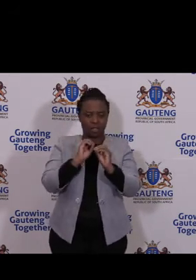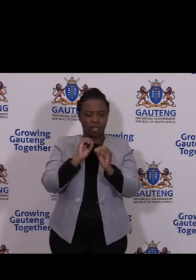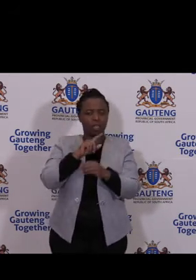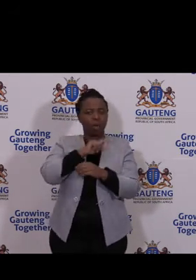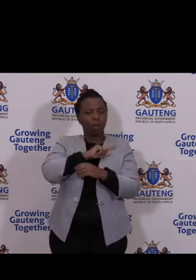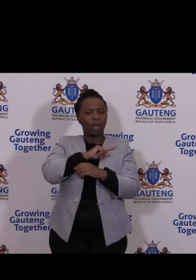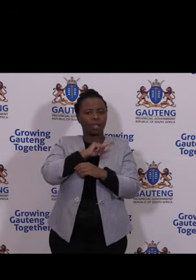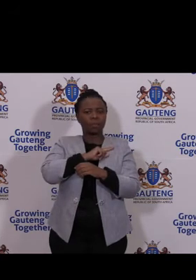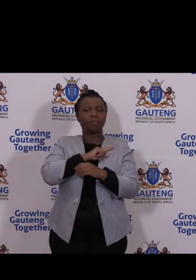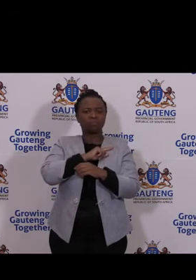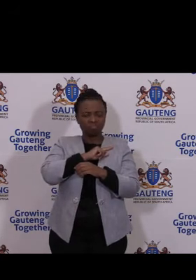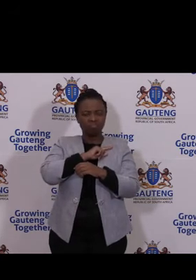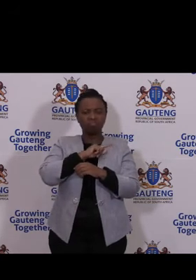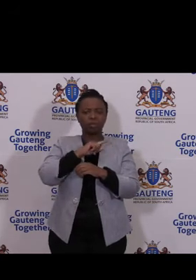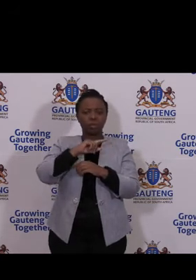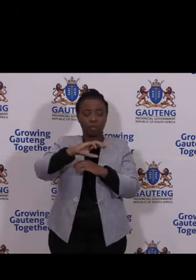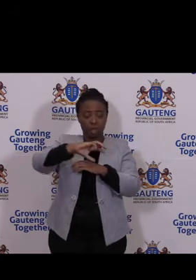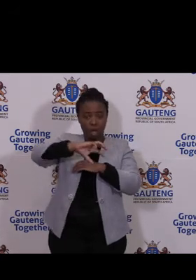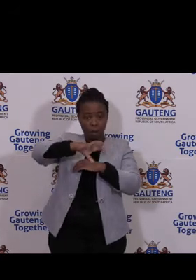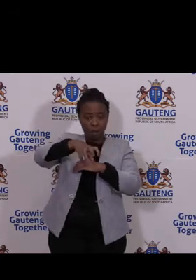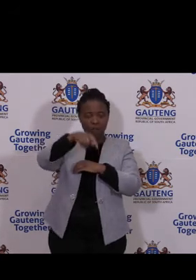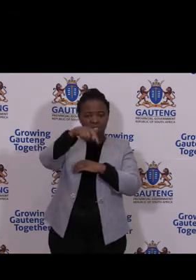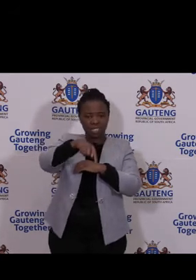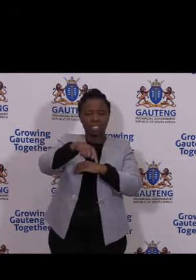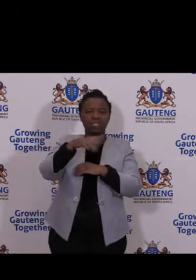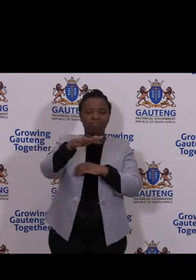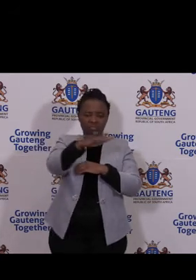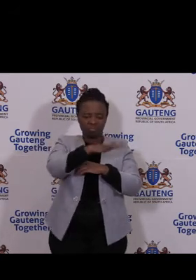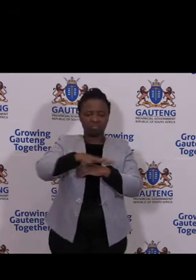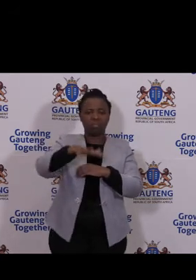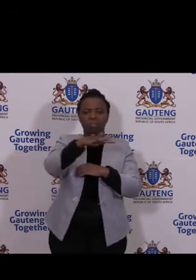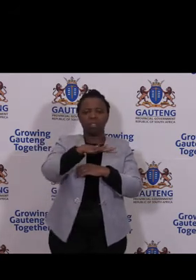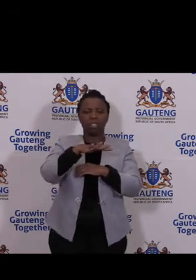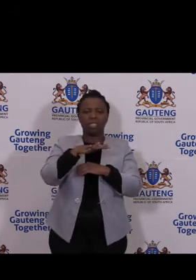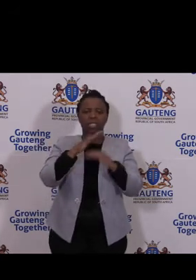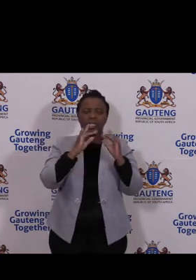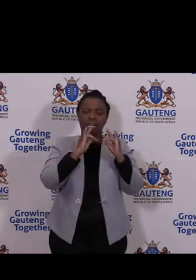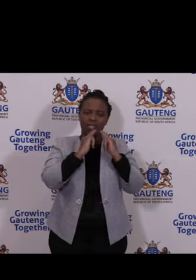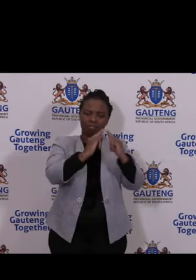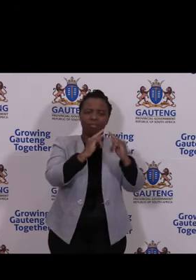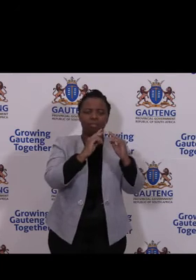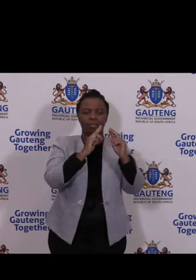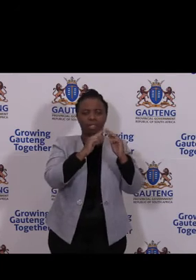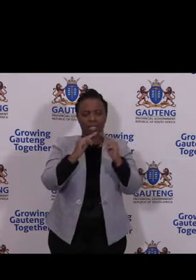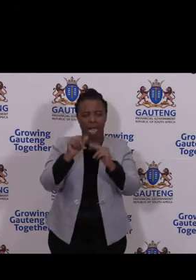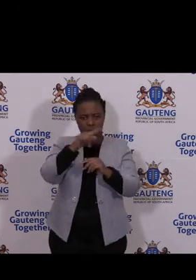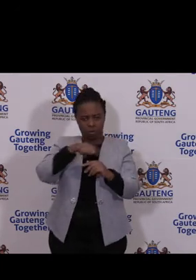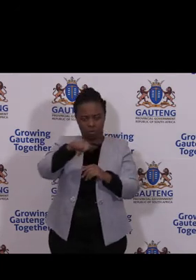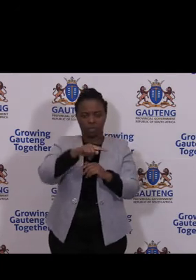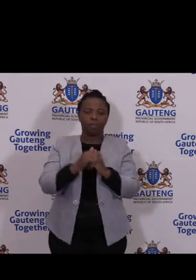of the province is an urban province. We are quite also happy with